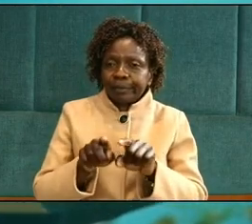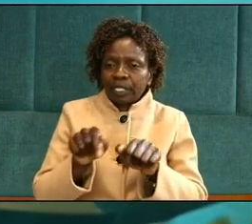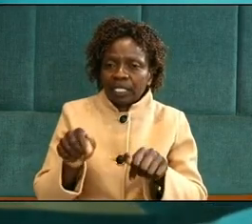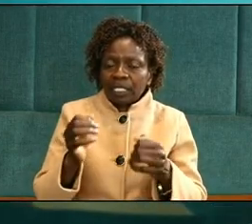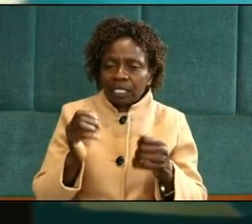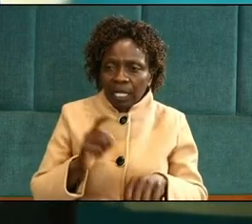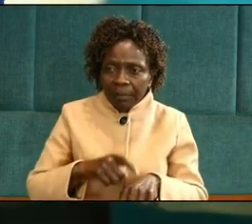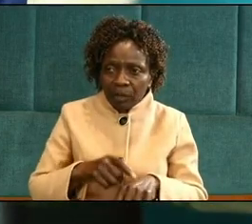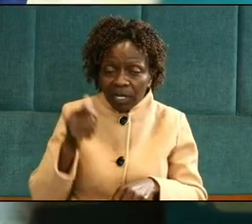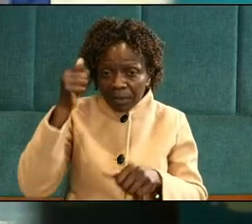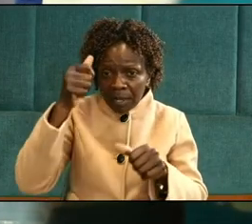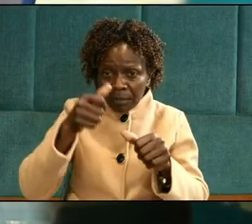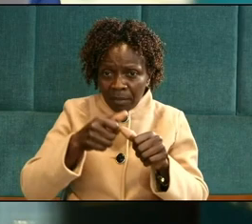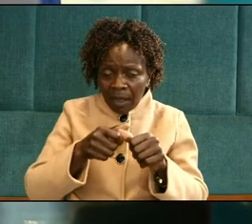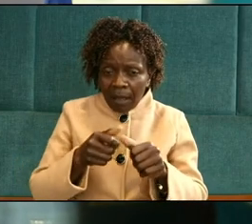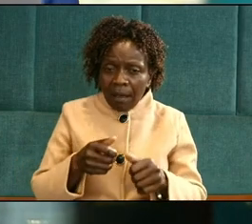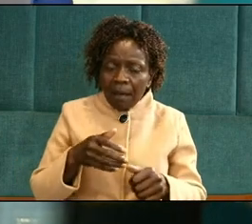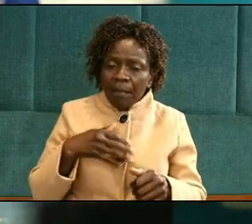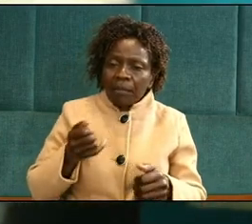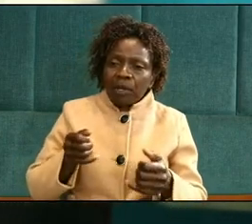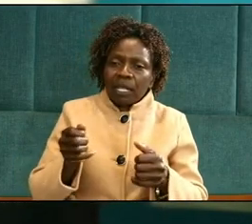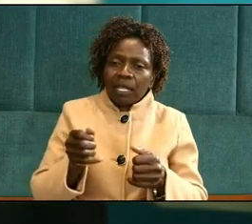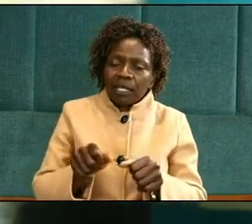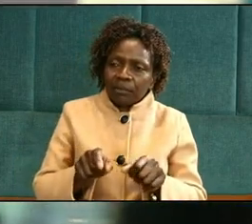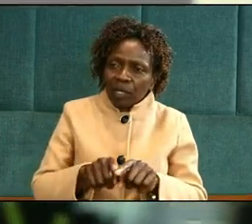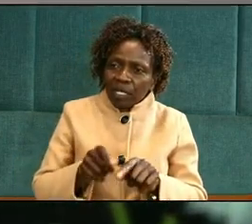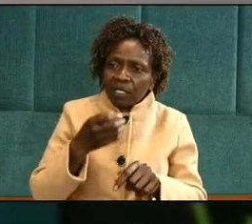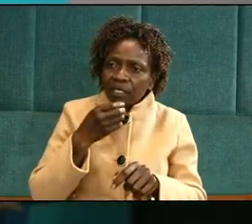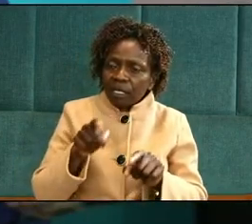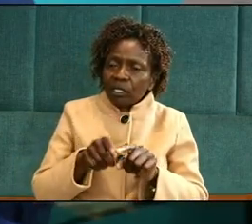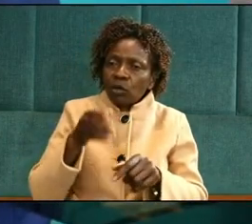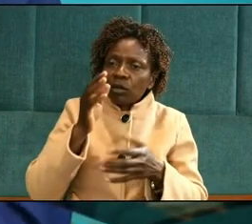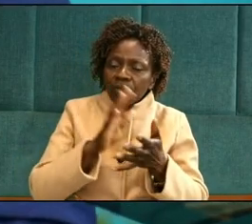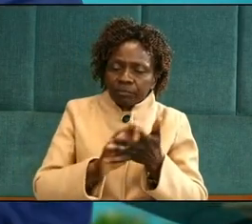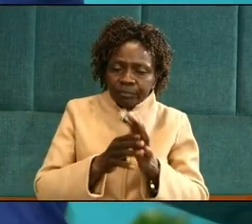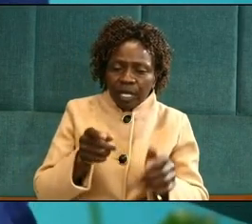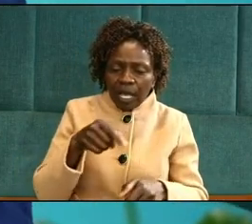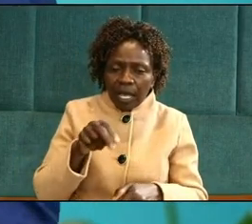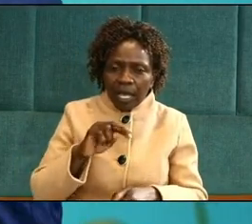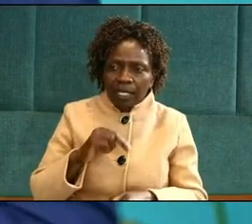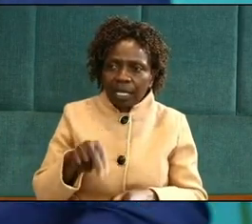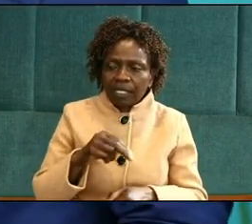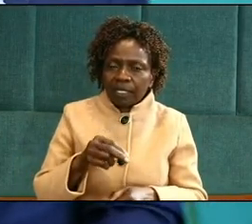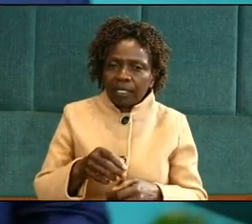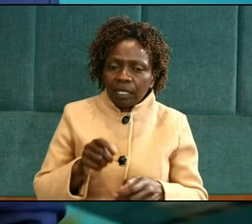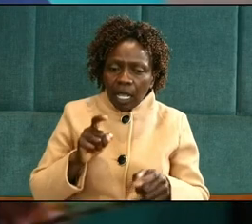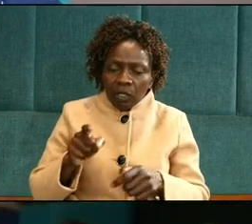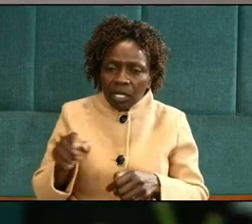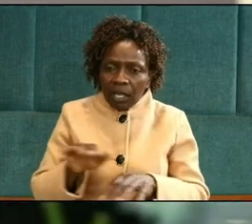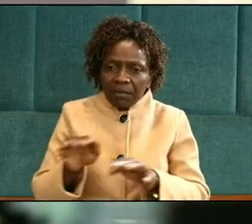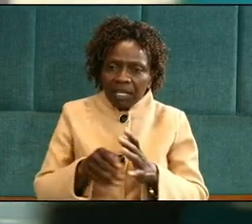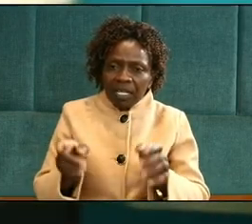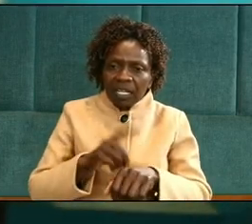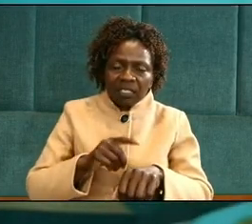time. Remember, my brothers and sisters, God forgives us, and he does not accuse us every day